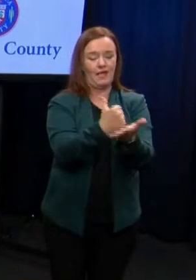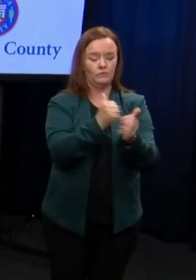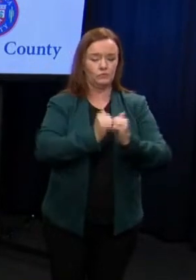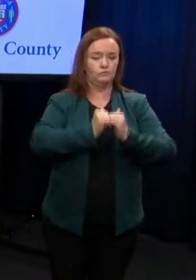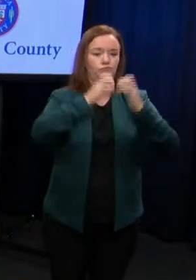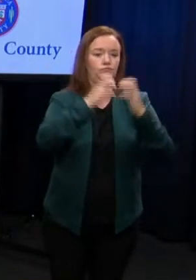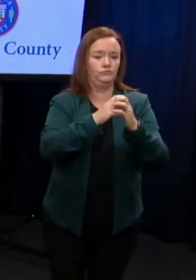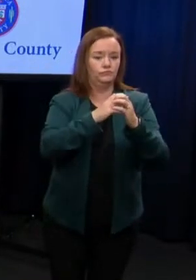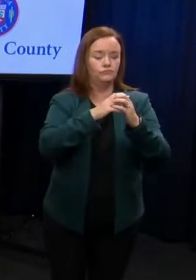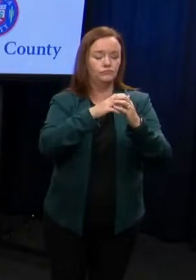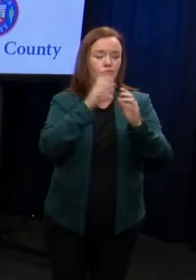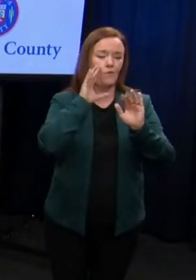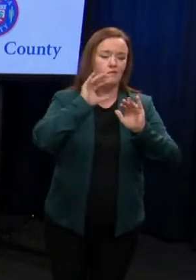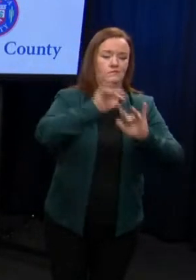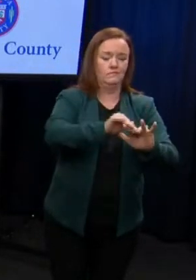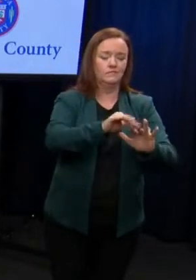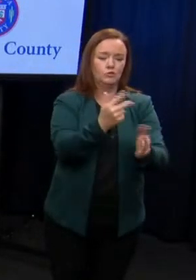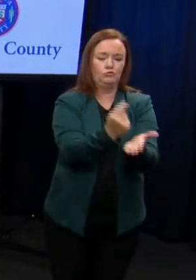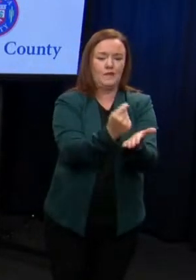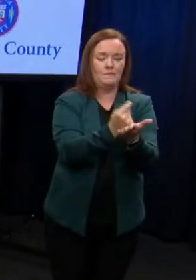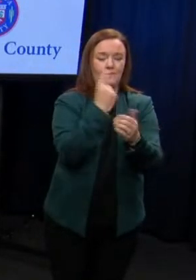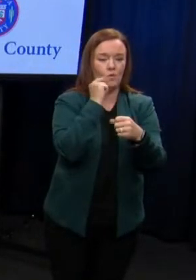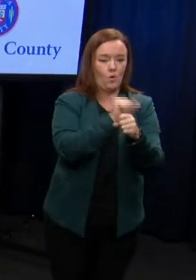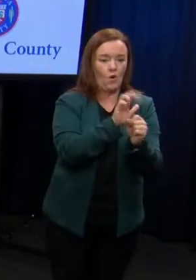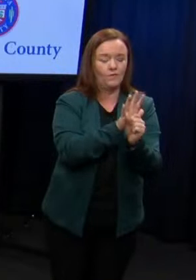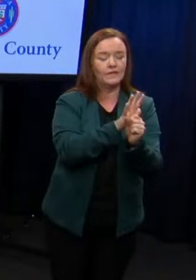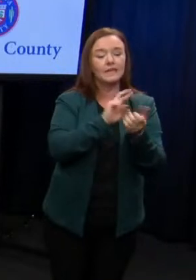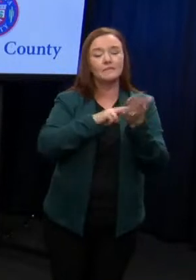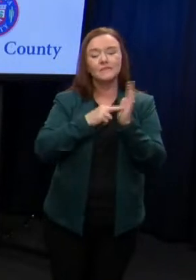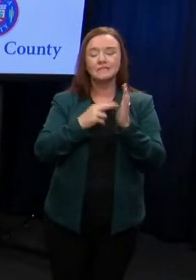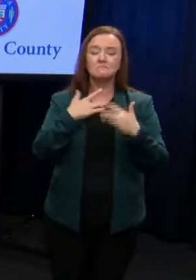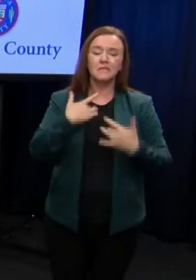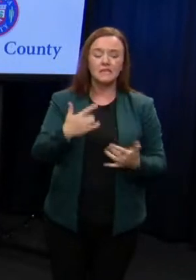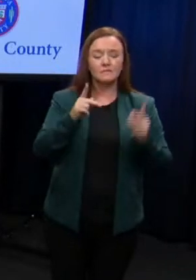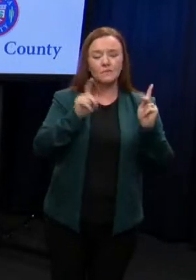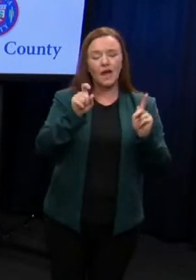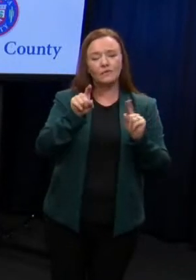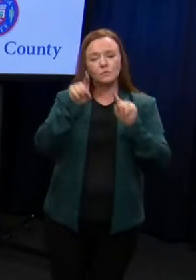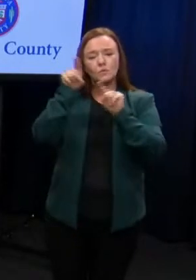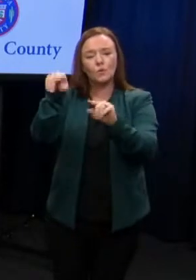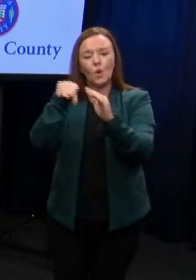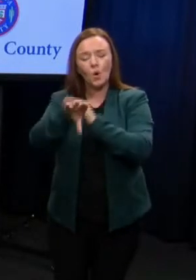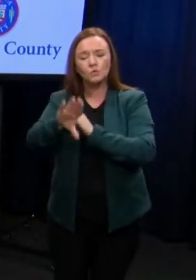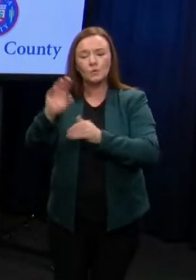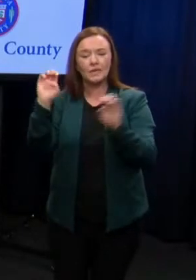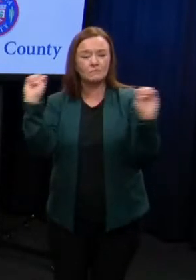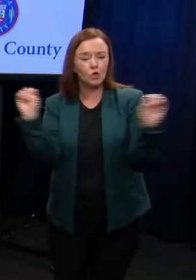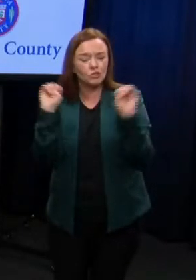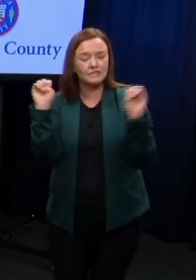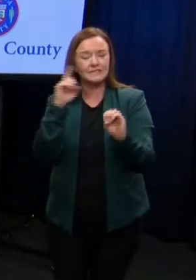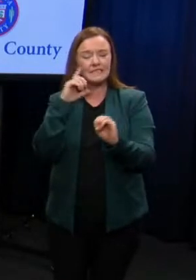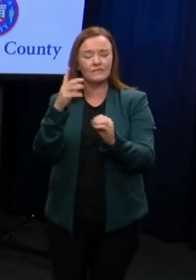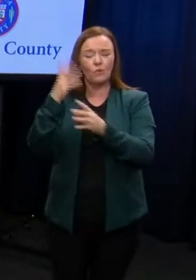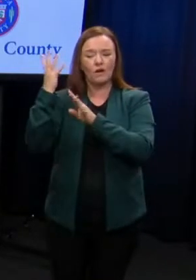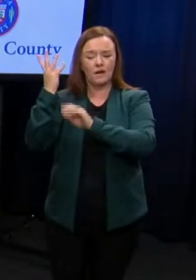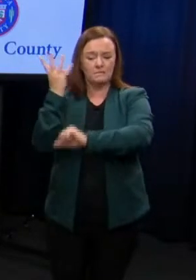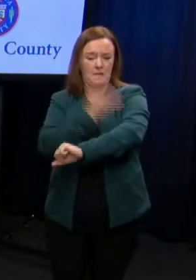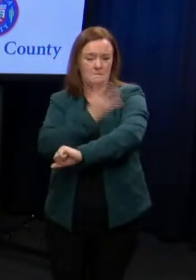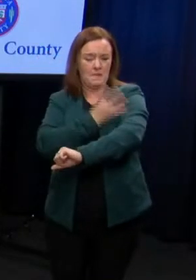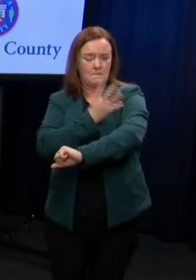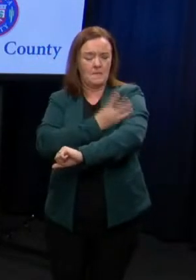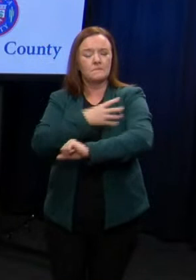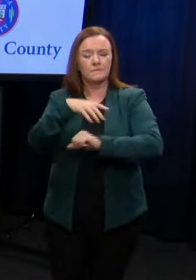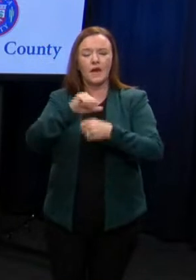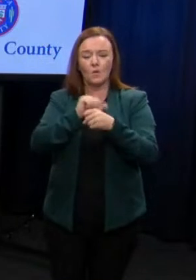Those should help relieve some pressure on individuals that would typically have to go into the ED to receive those infusions. We're also helping